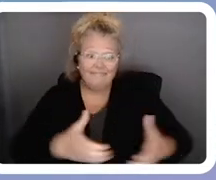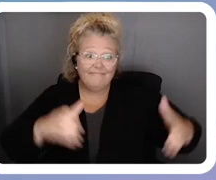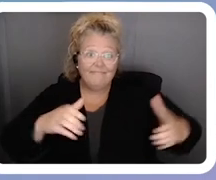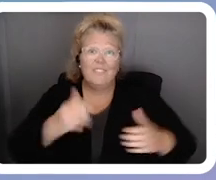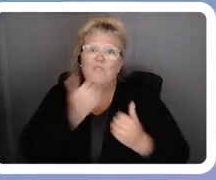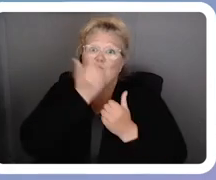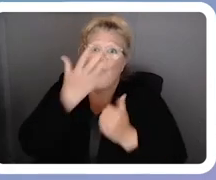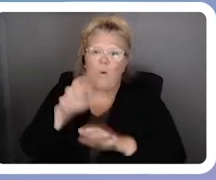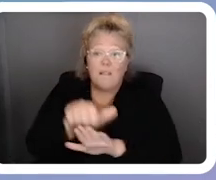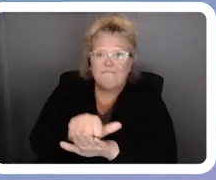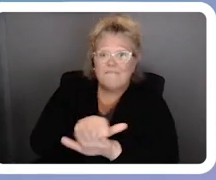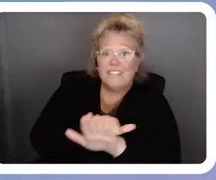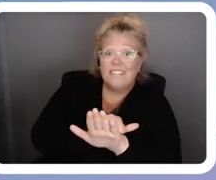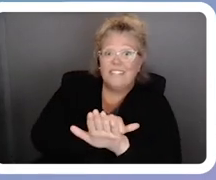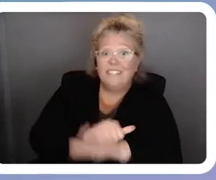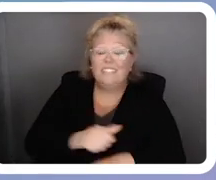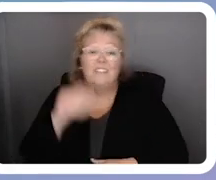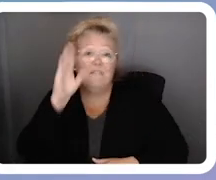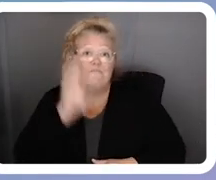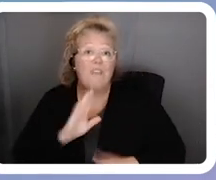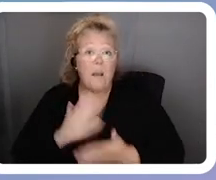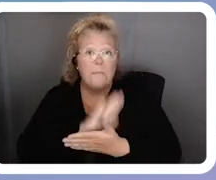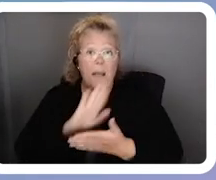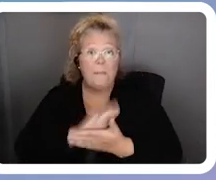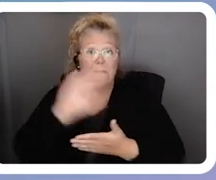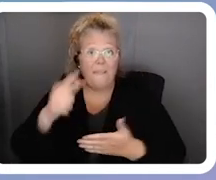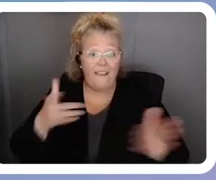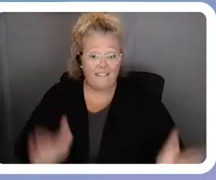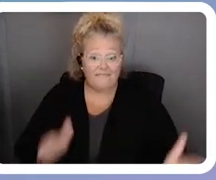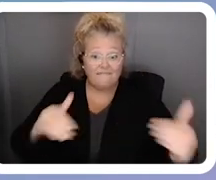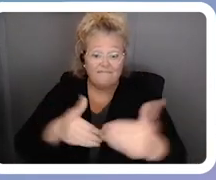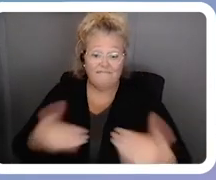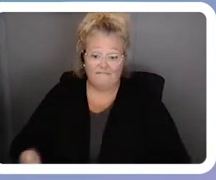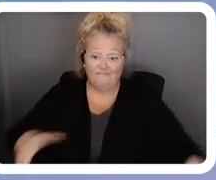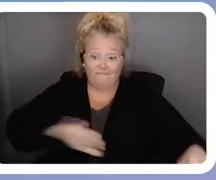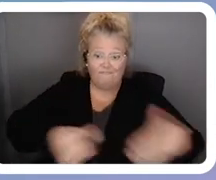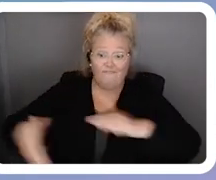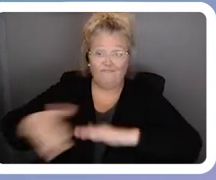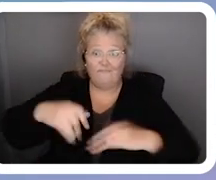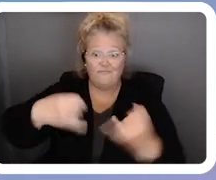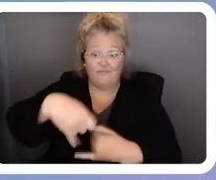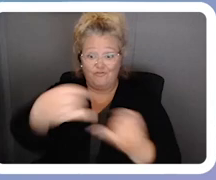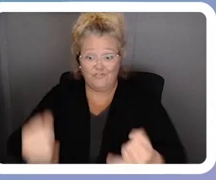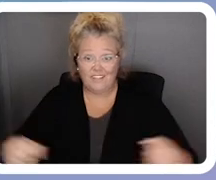Bright copper kettles and warm woolen mittens. Brown paper bags.